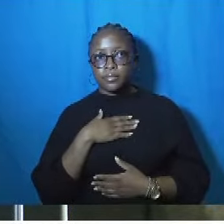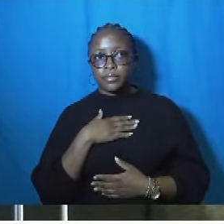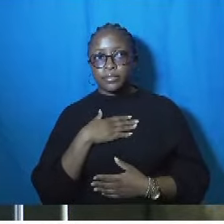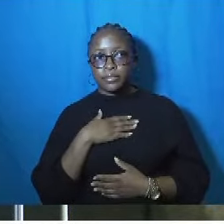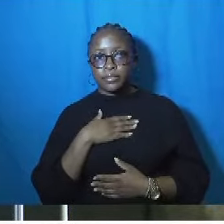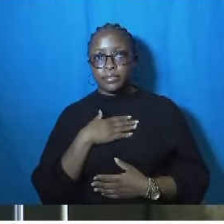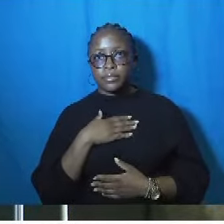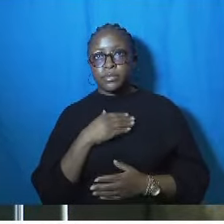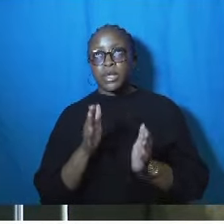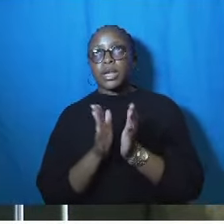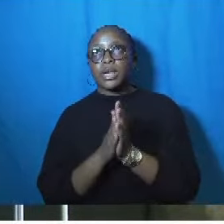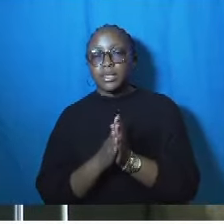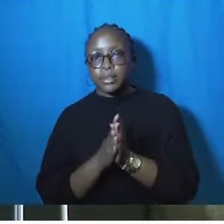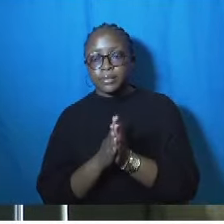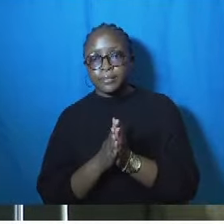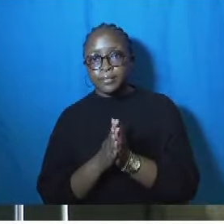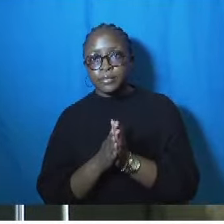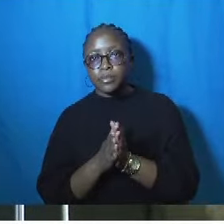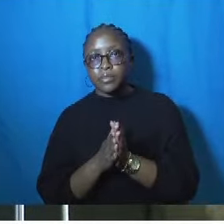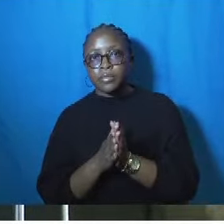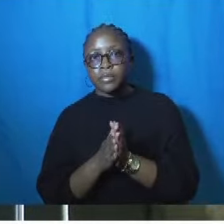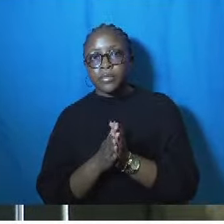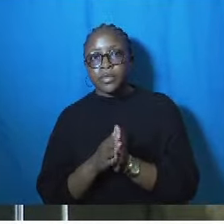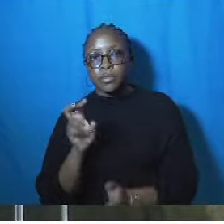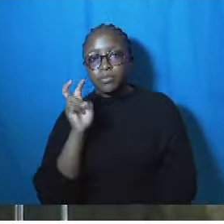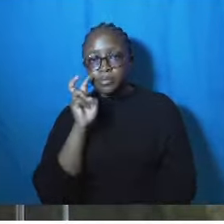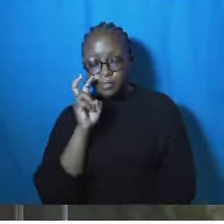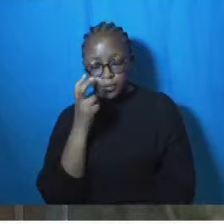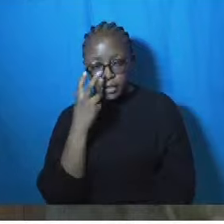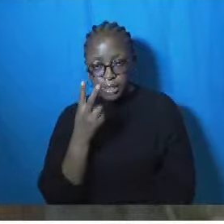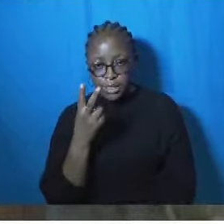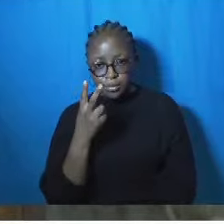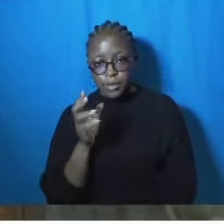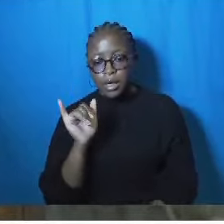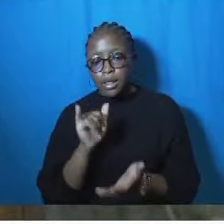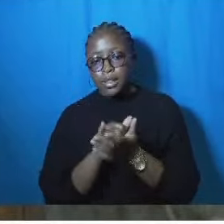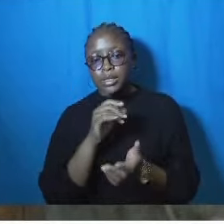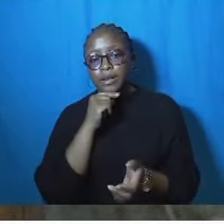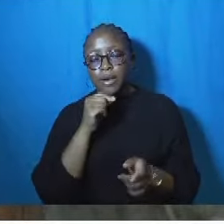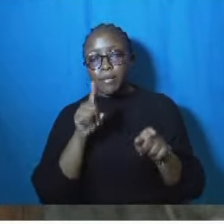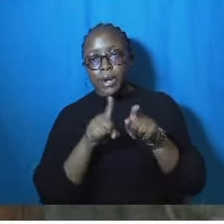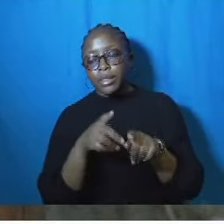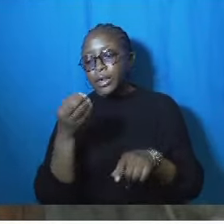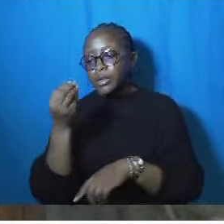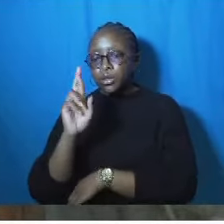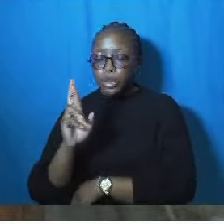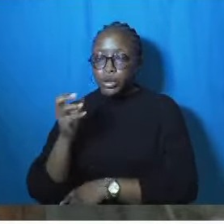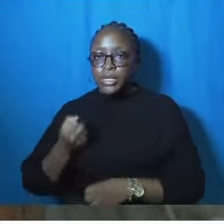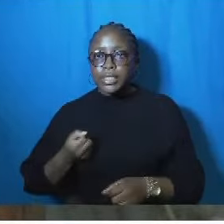and consider that brother or sister you need to be united to for the glory of God.